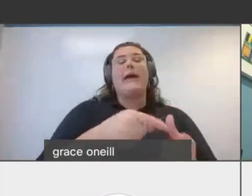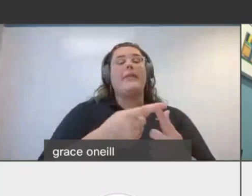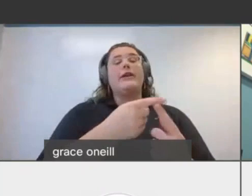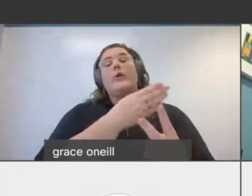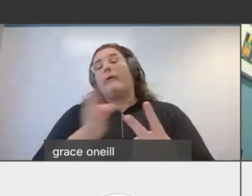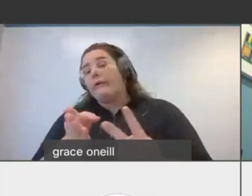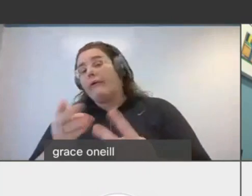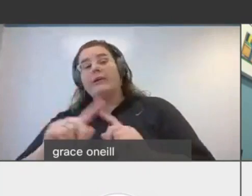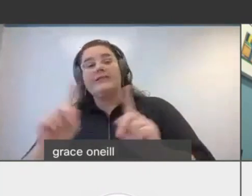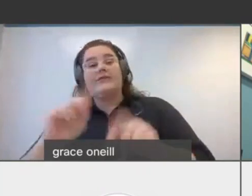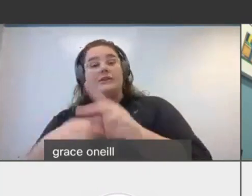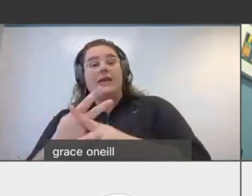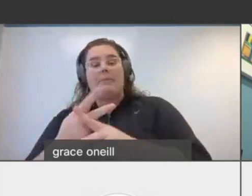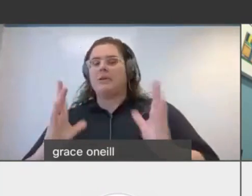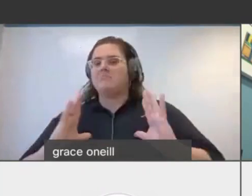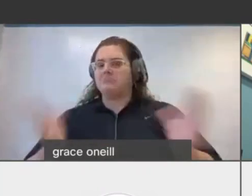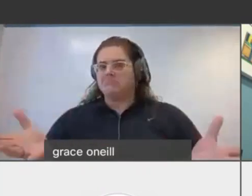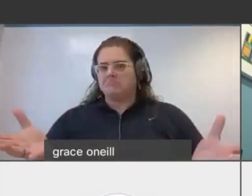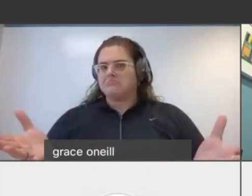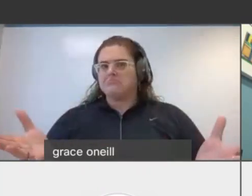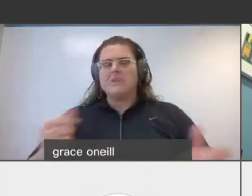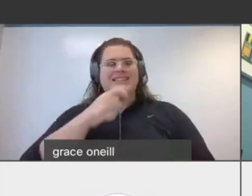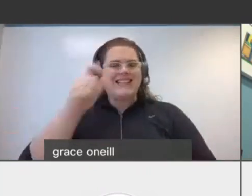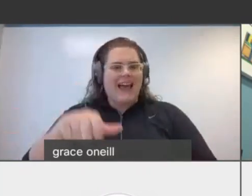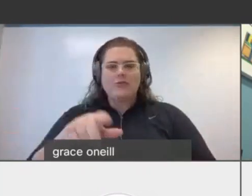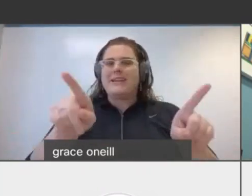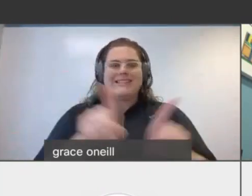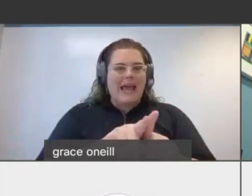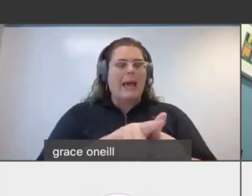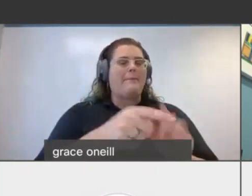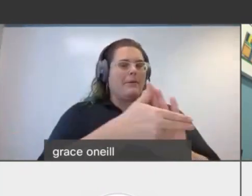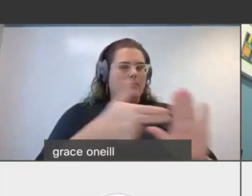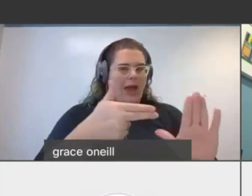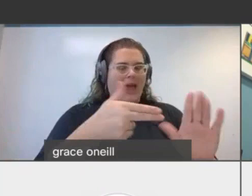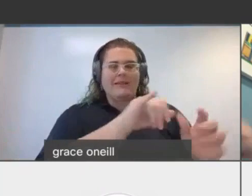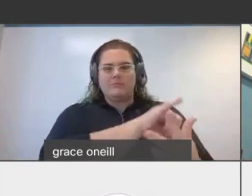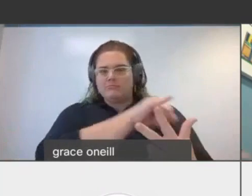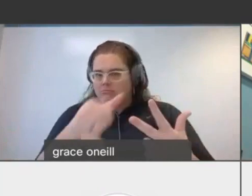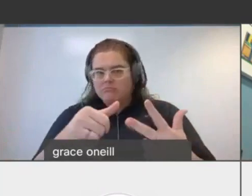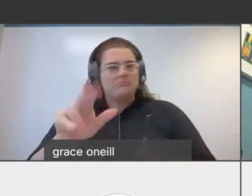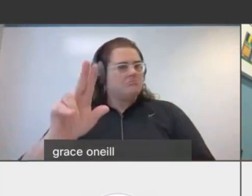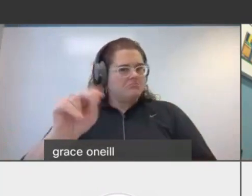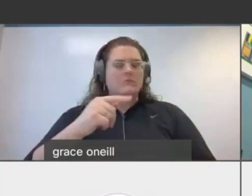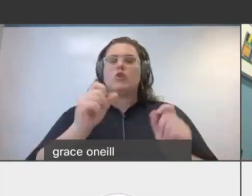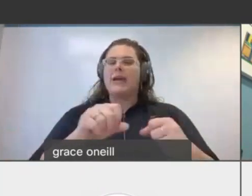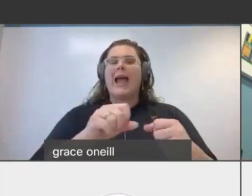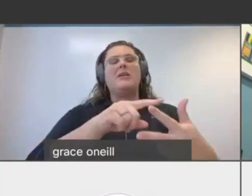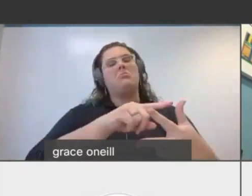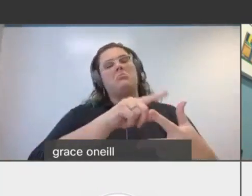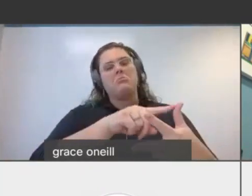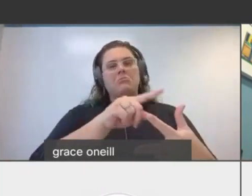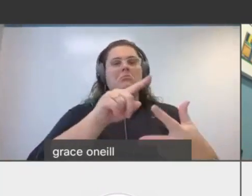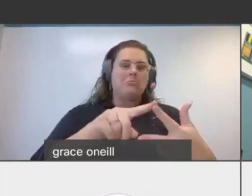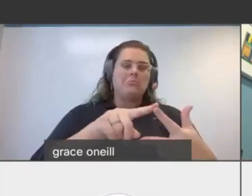shot. So if you're scheduling a booster and for some reason you want to switch what kind of booster, or